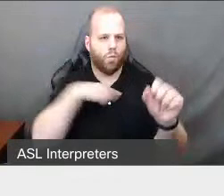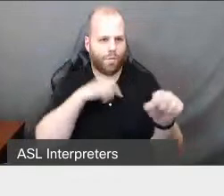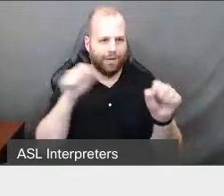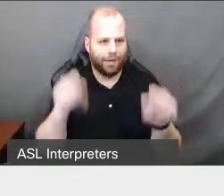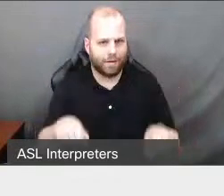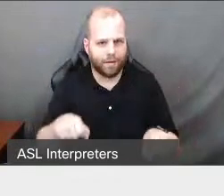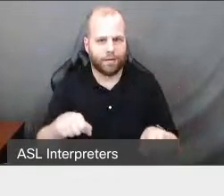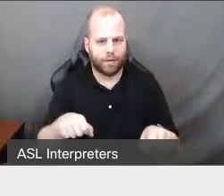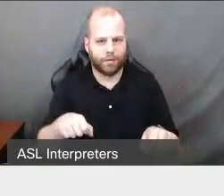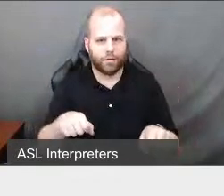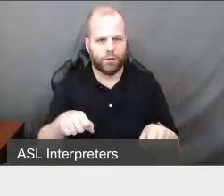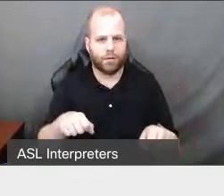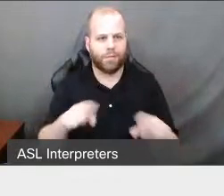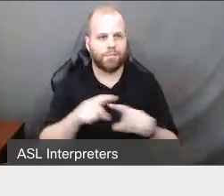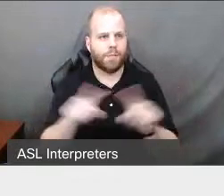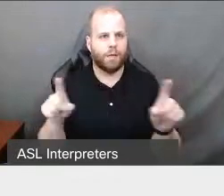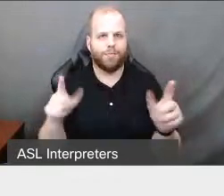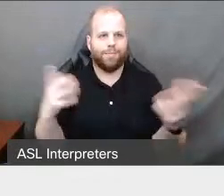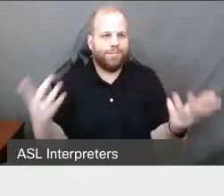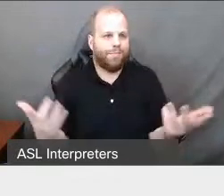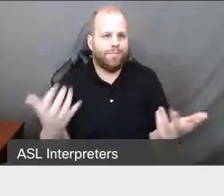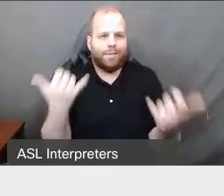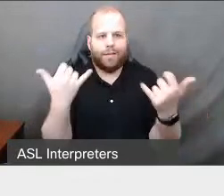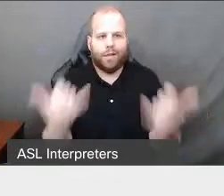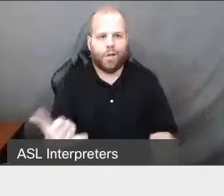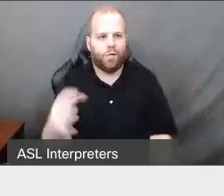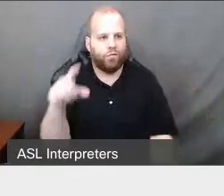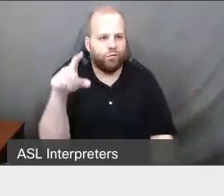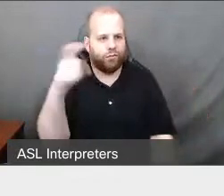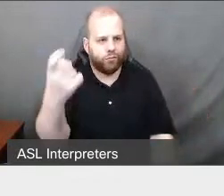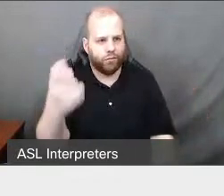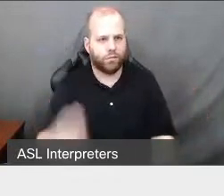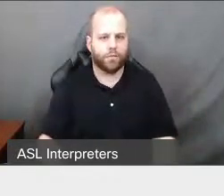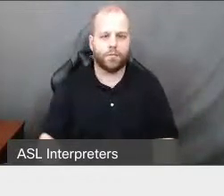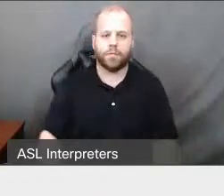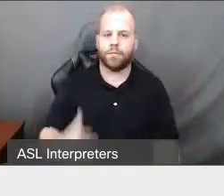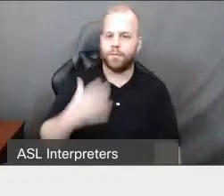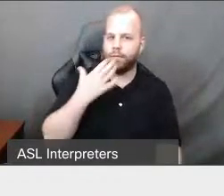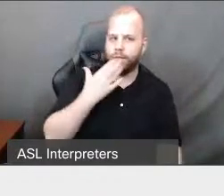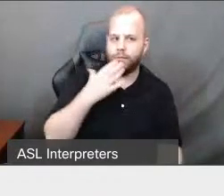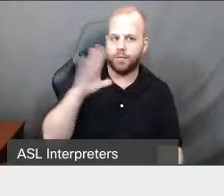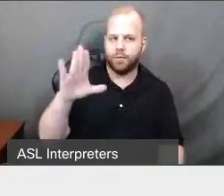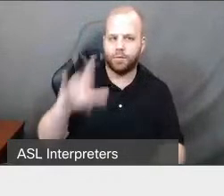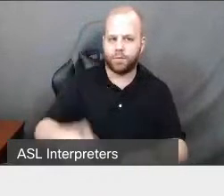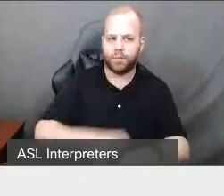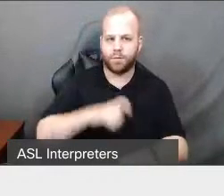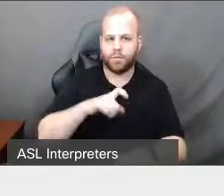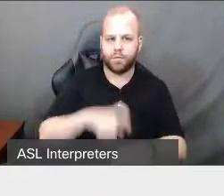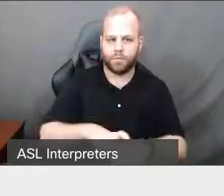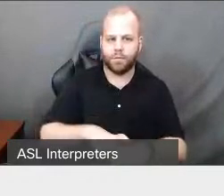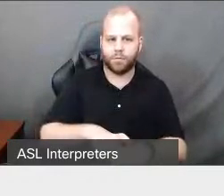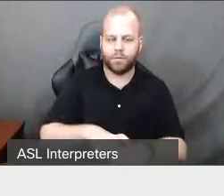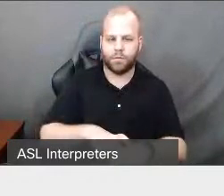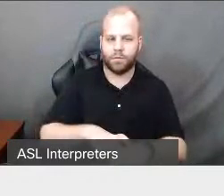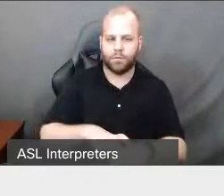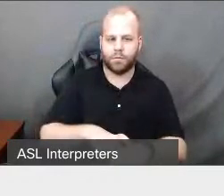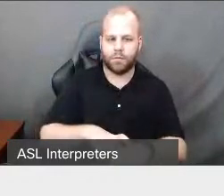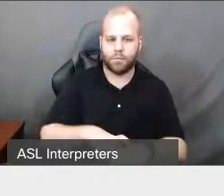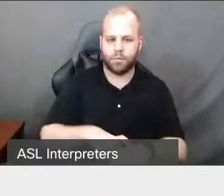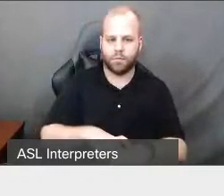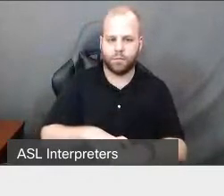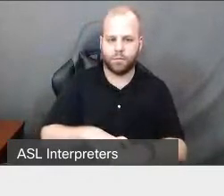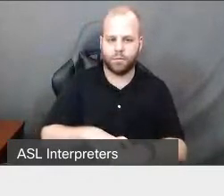today could preclude that from happening. Thank you. Absolutely. I appreciate those comments, and I'm hoping that the developer did hear those, and in the spirit that it was